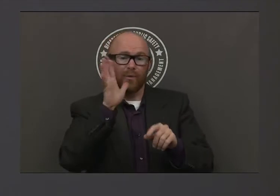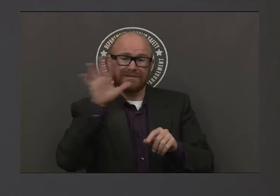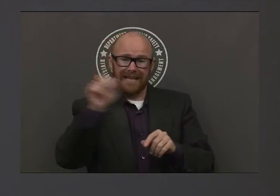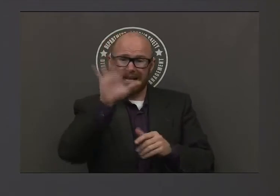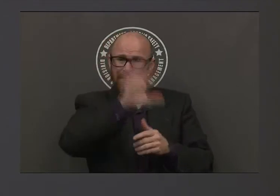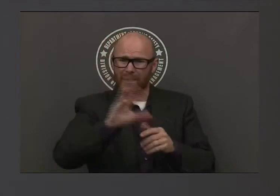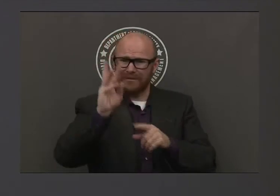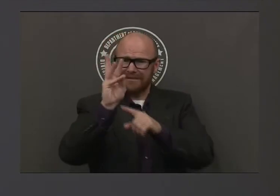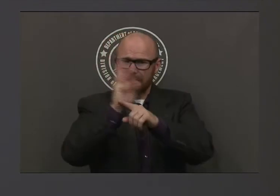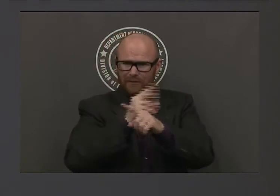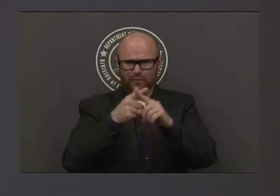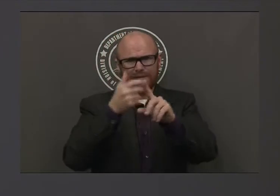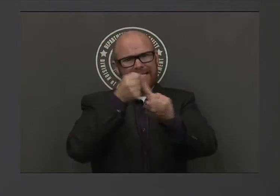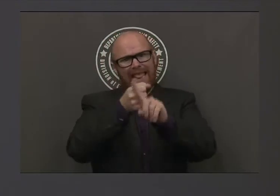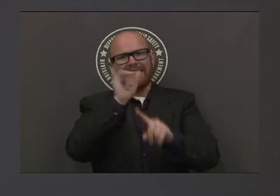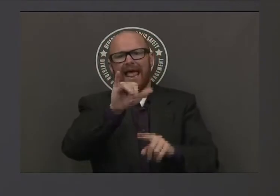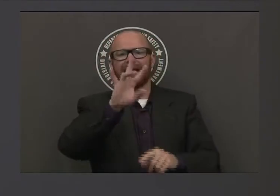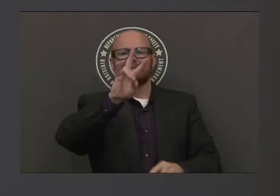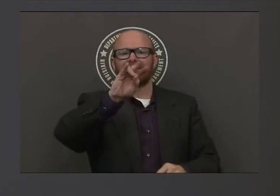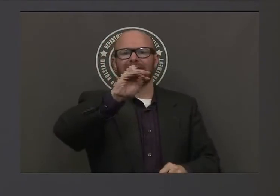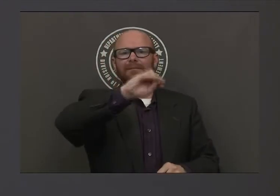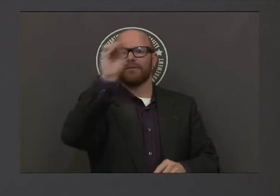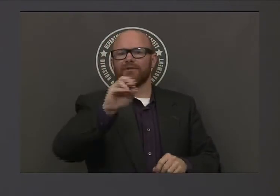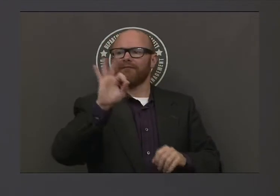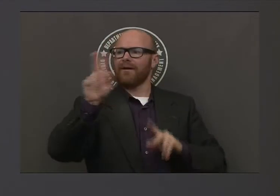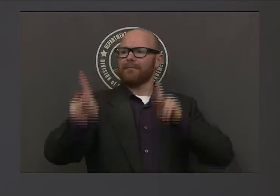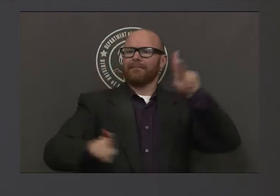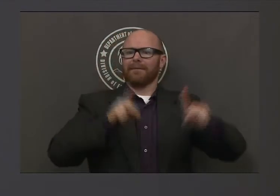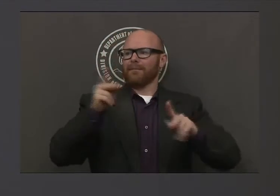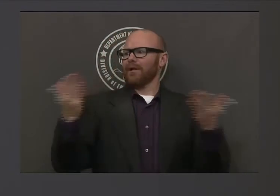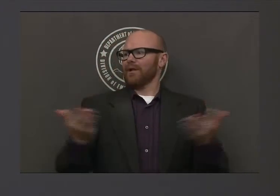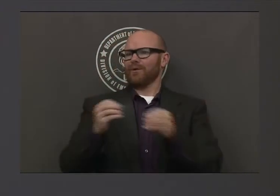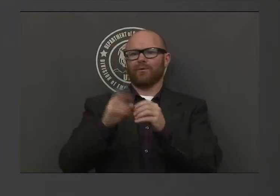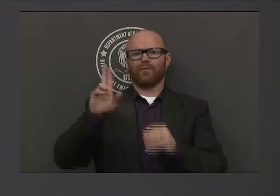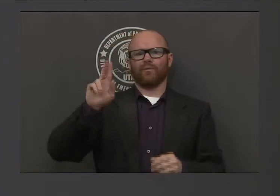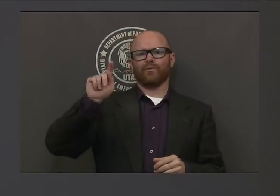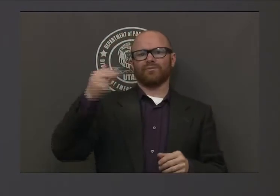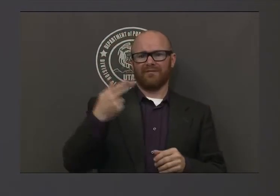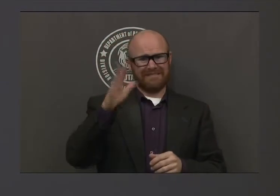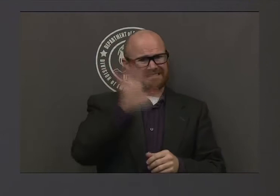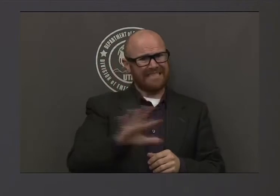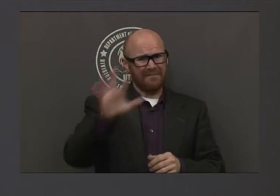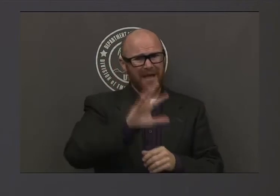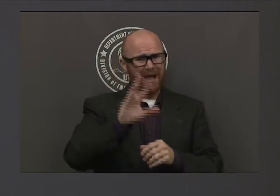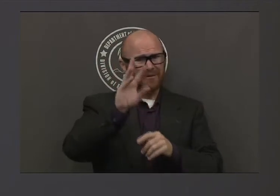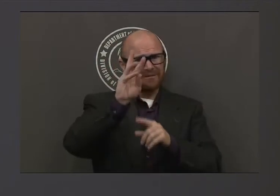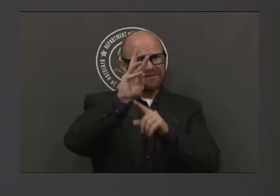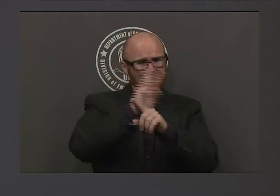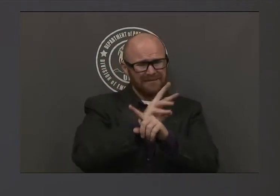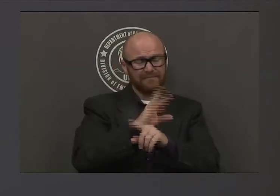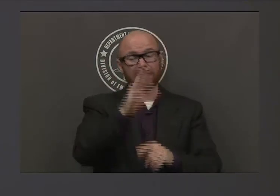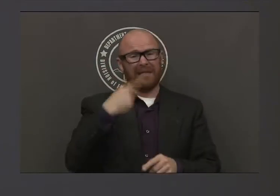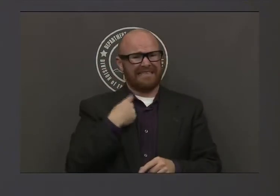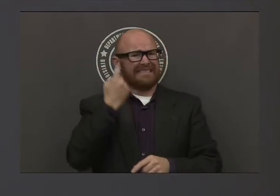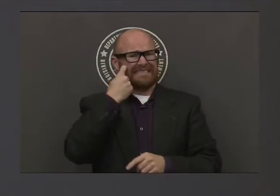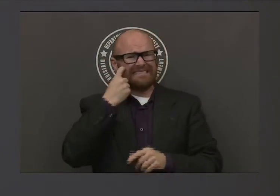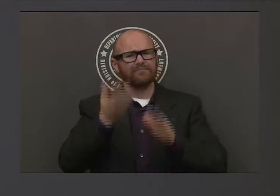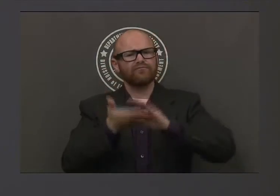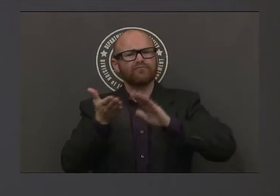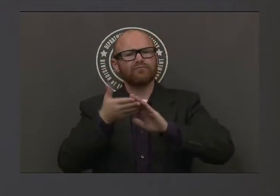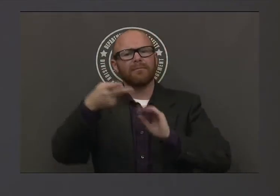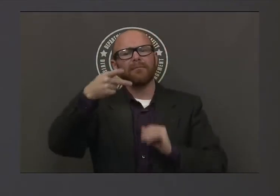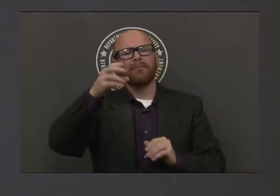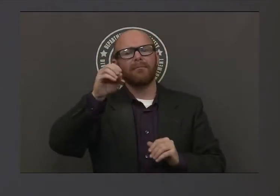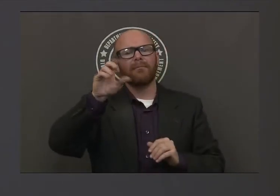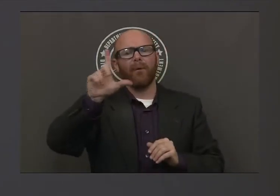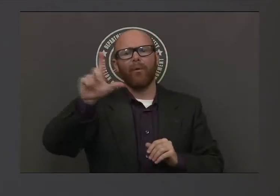the majority of Utahns, polling shows probably 70-75% will want to have the vaccine, and that's going to be a great